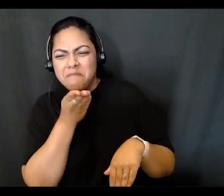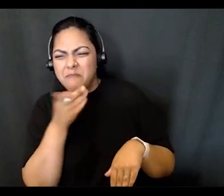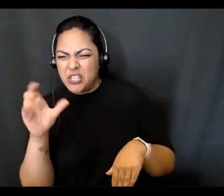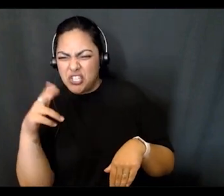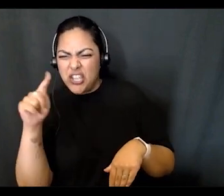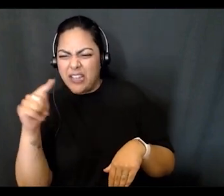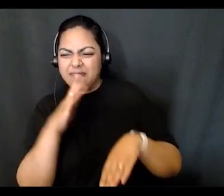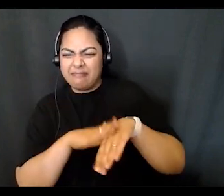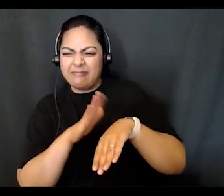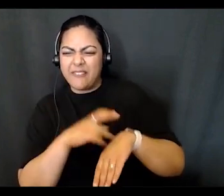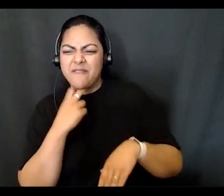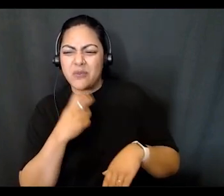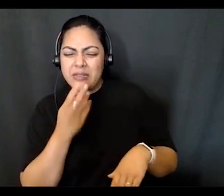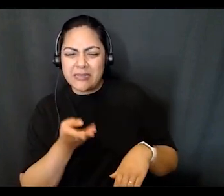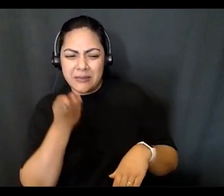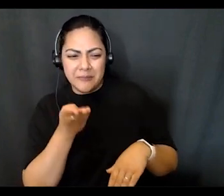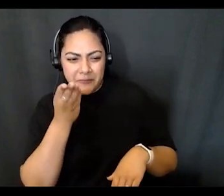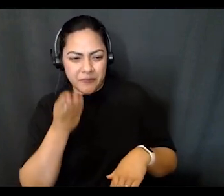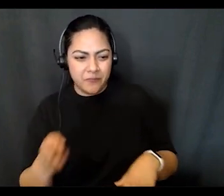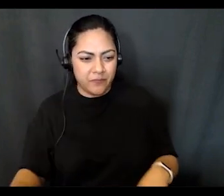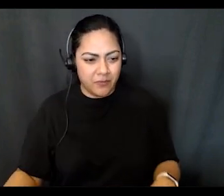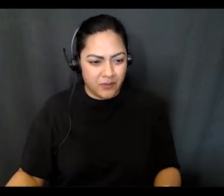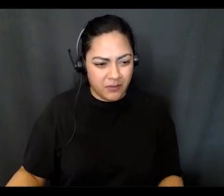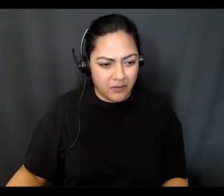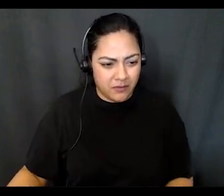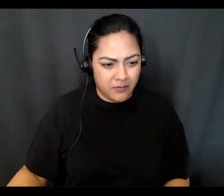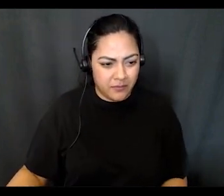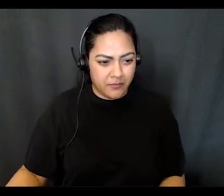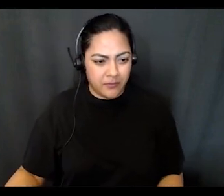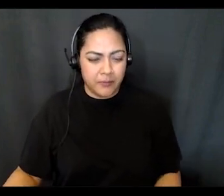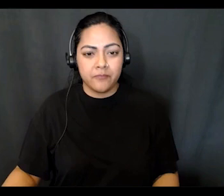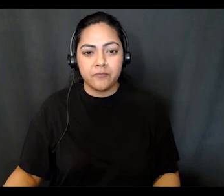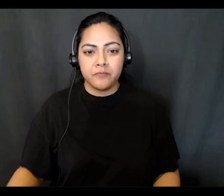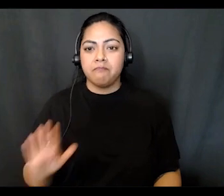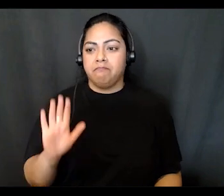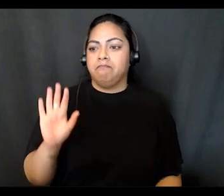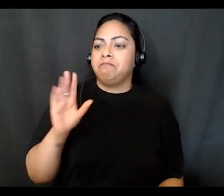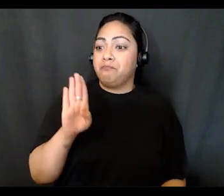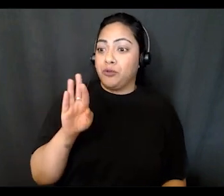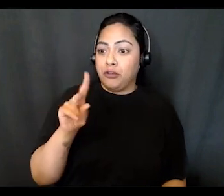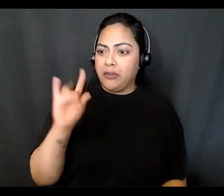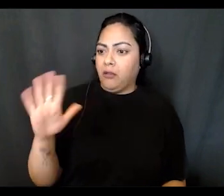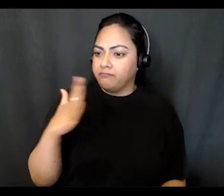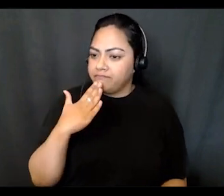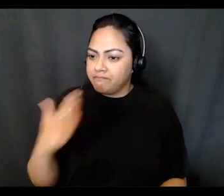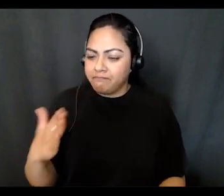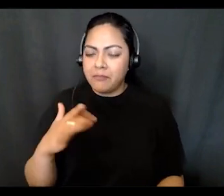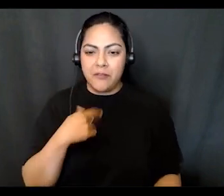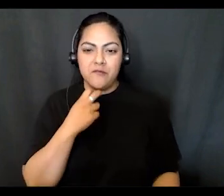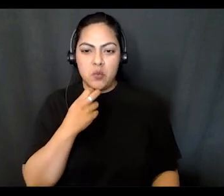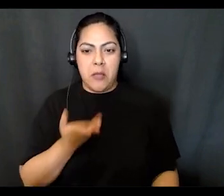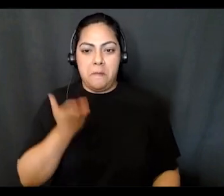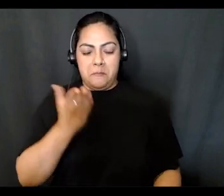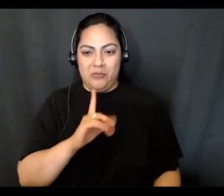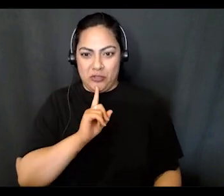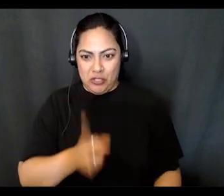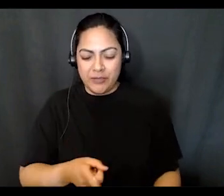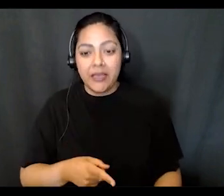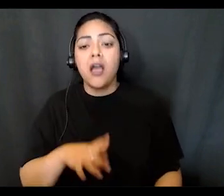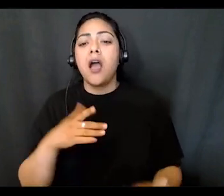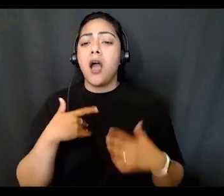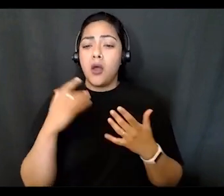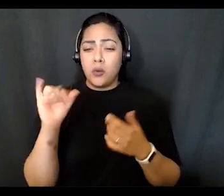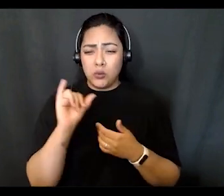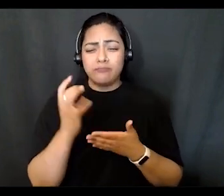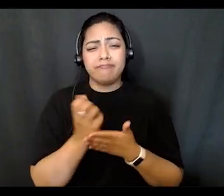better? Okay. Thanks for the flag. I also want to take a moment to remember